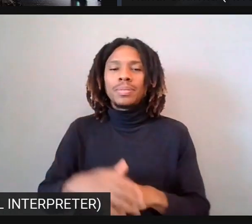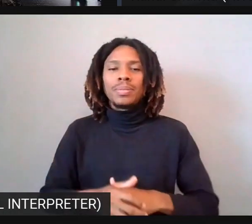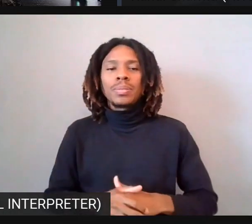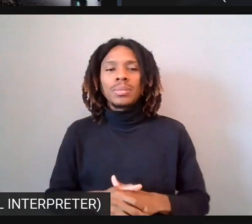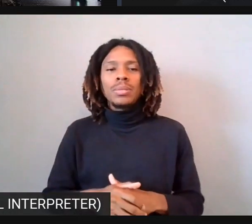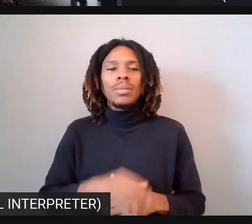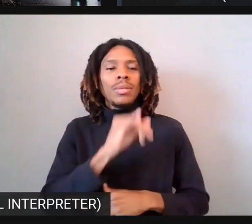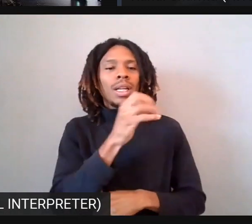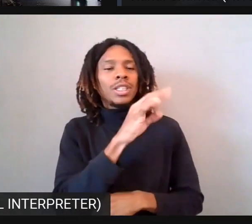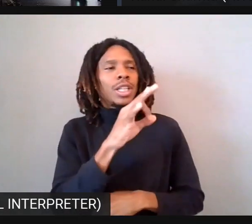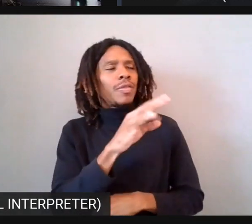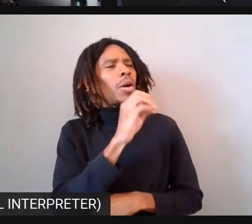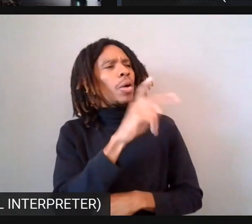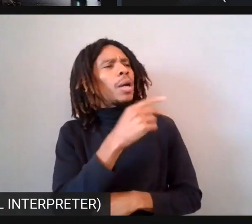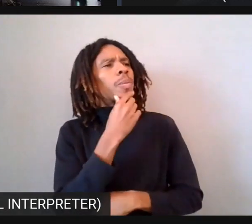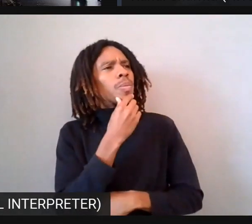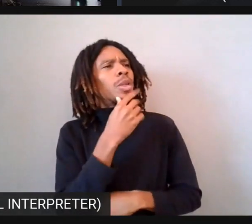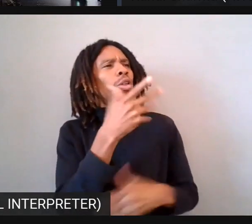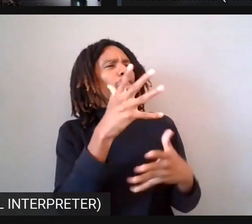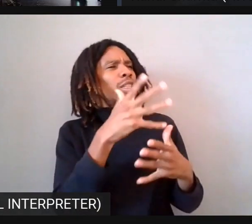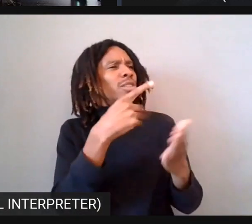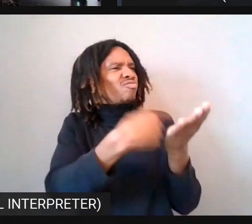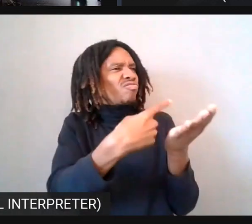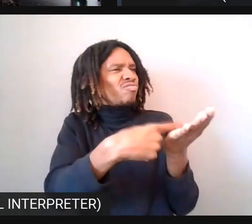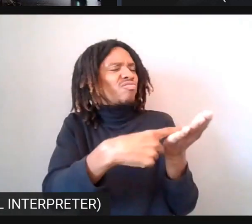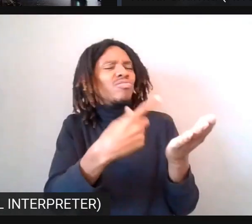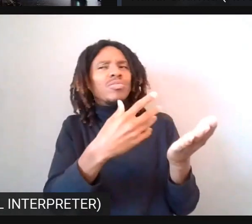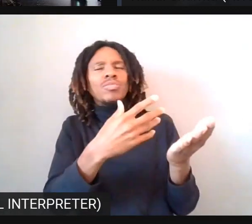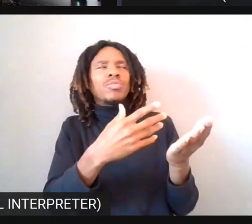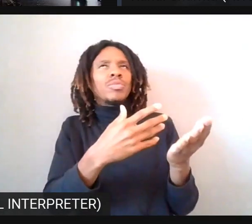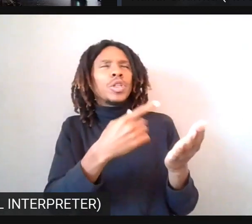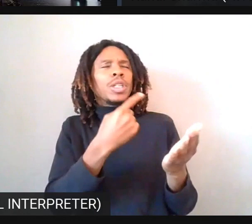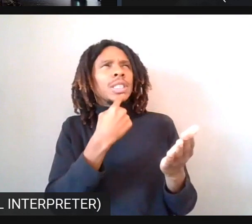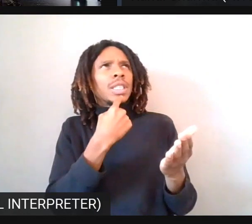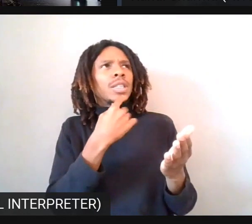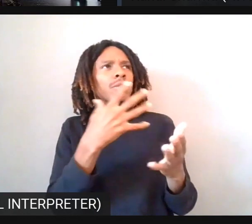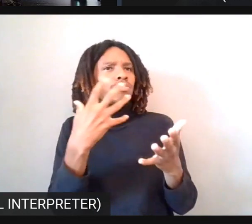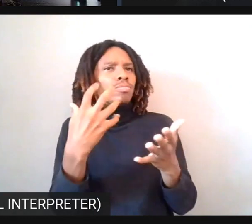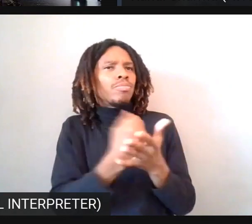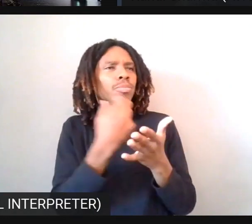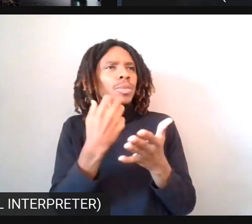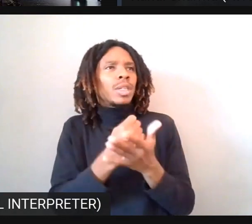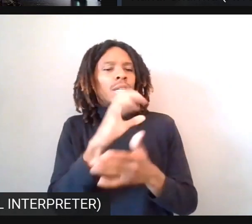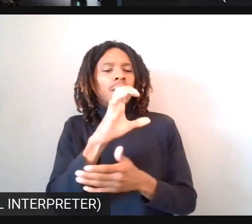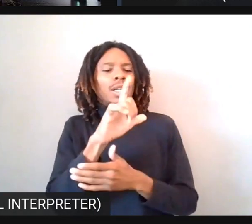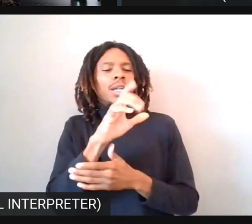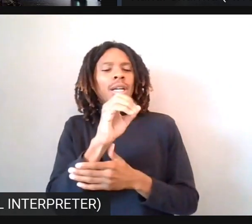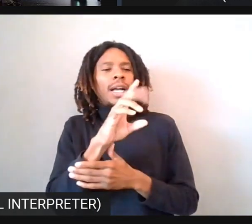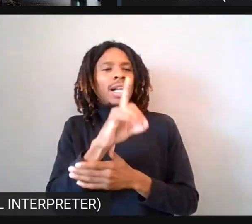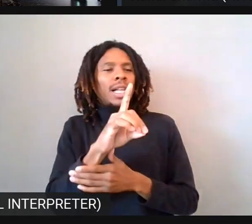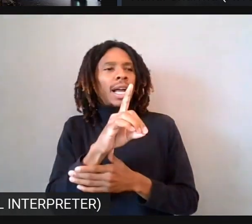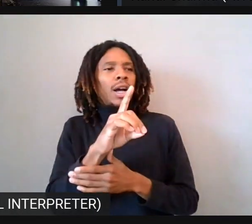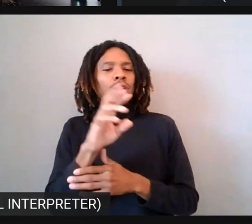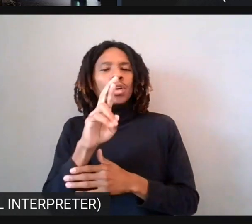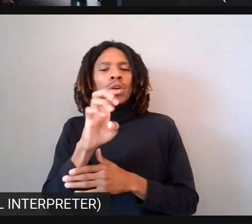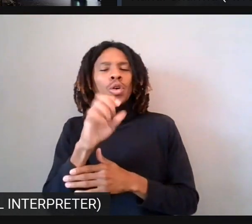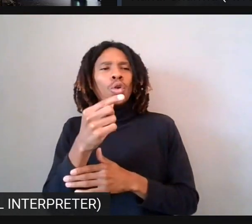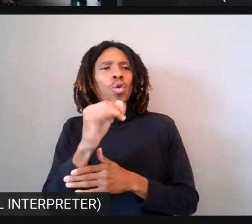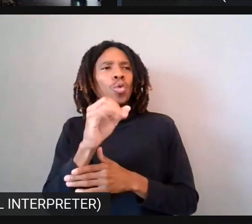Okay. So you talked about you said you take advantage of the CloudFormation registry,